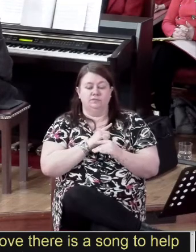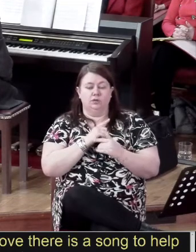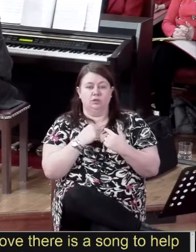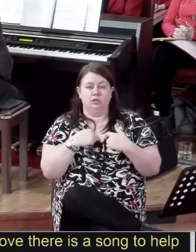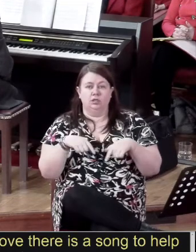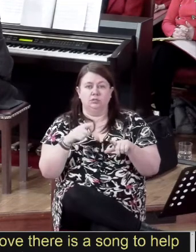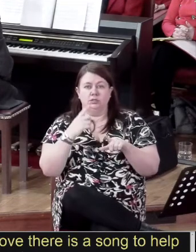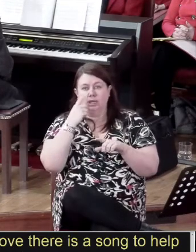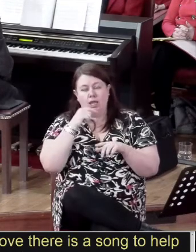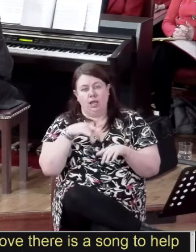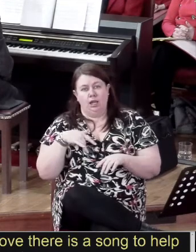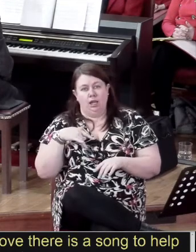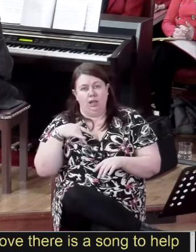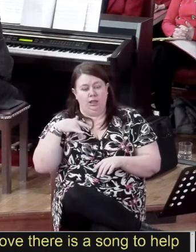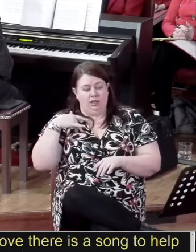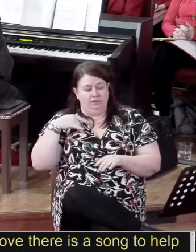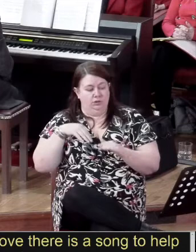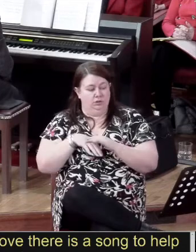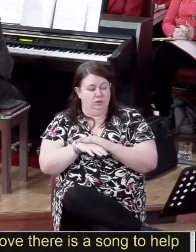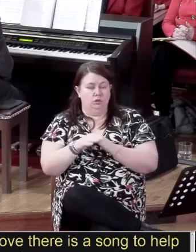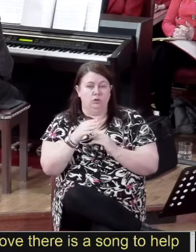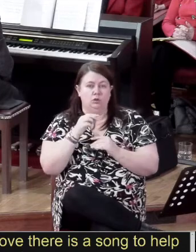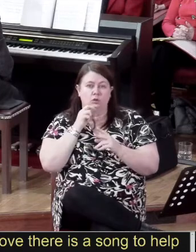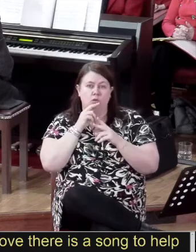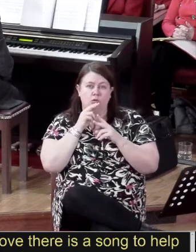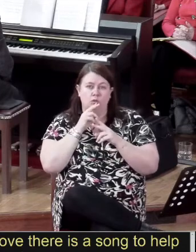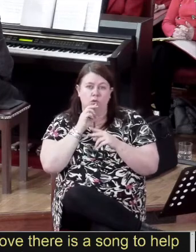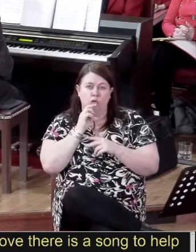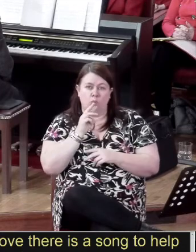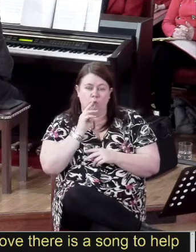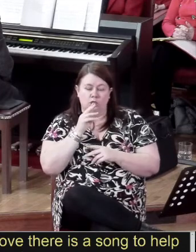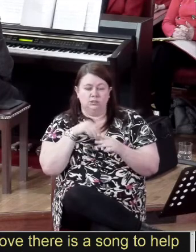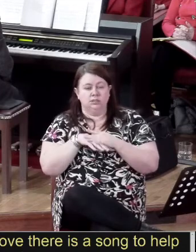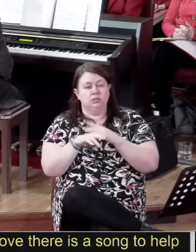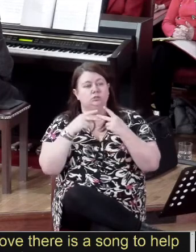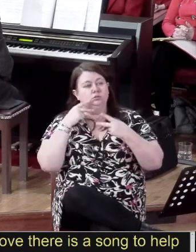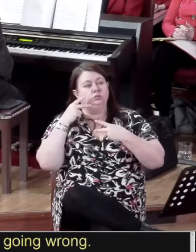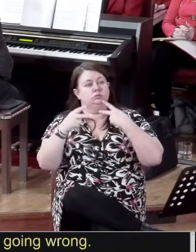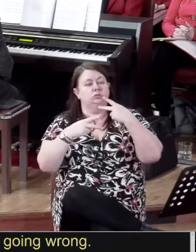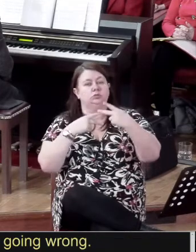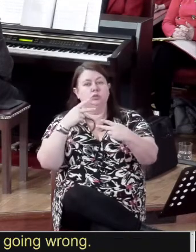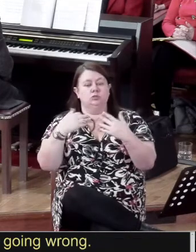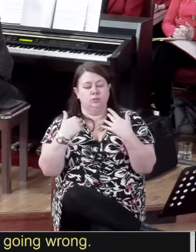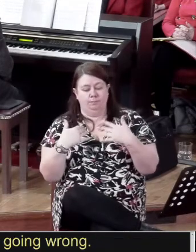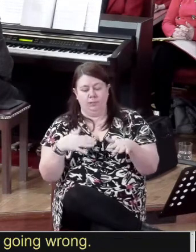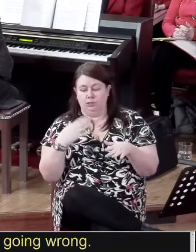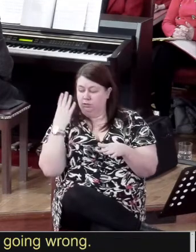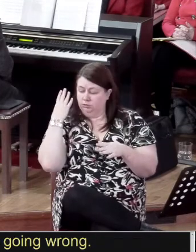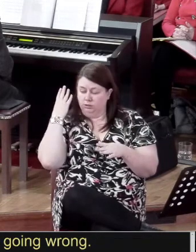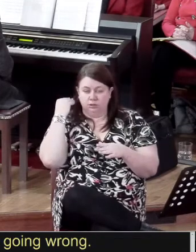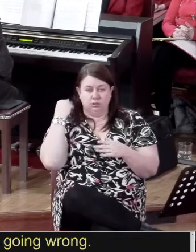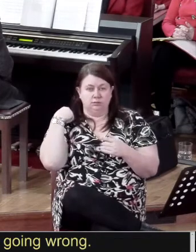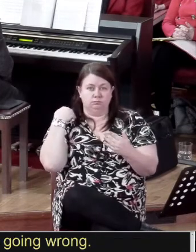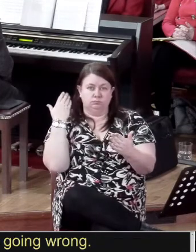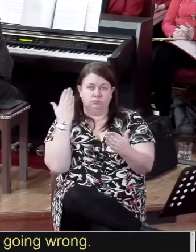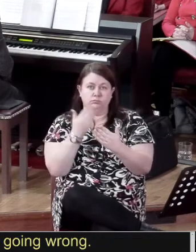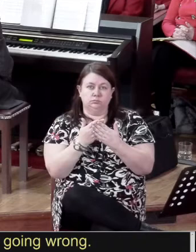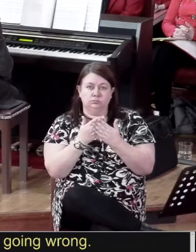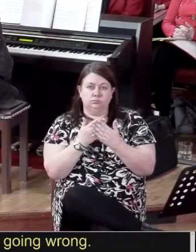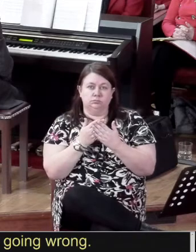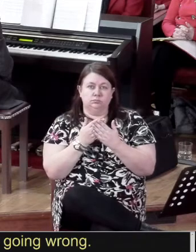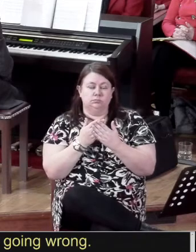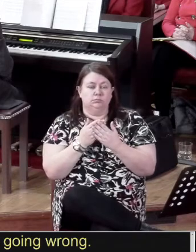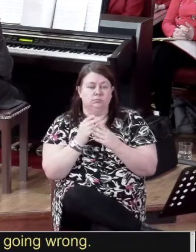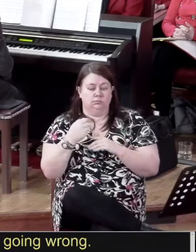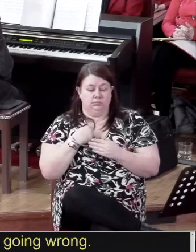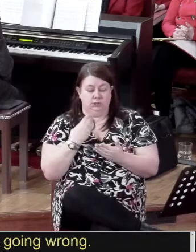the words of the songs we've just heard, so that we may live forever. Accept these our many gifts, which we dedicate